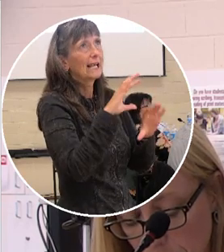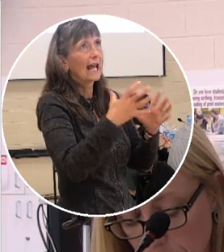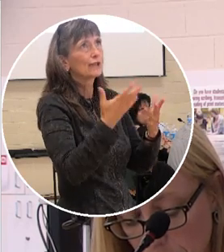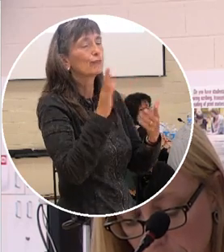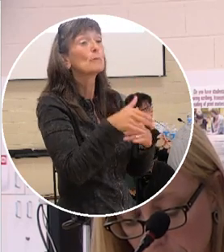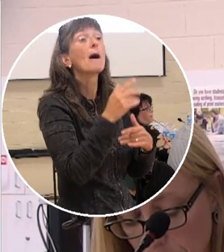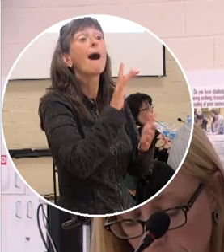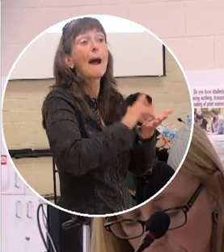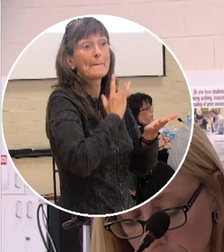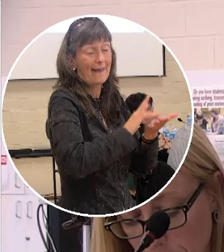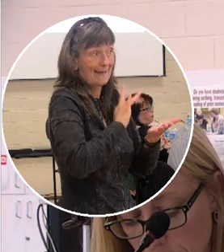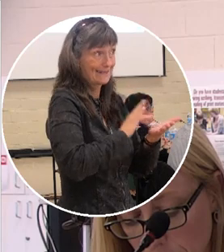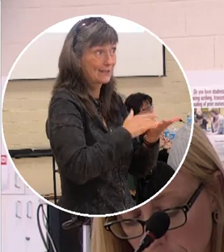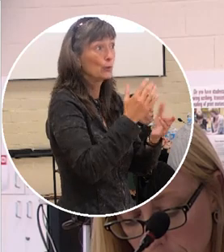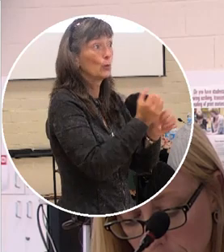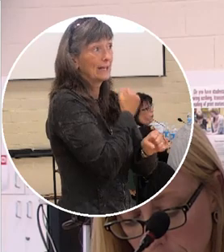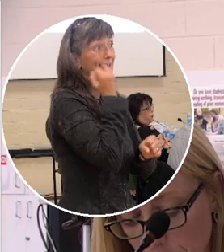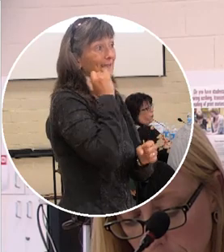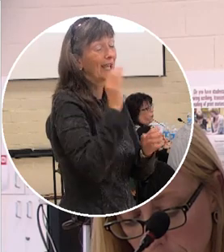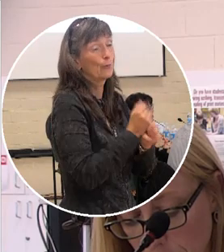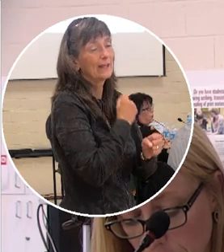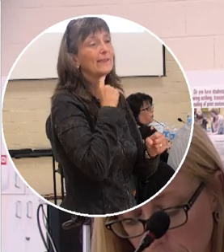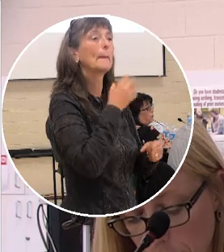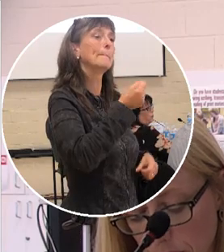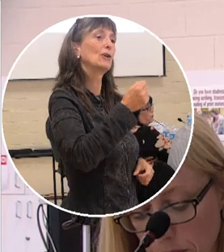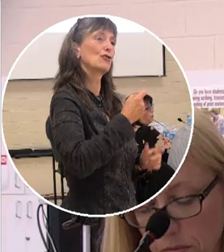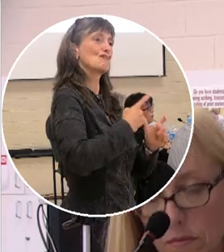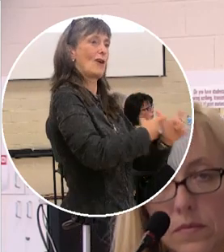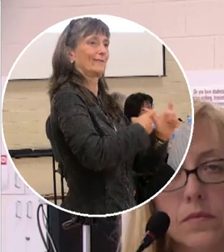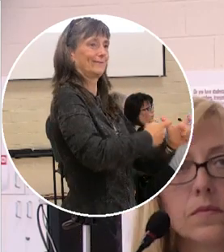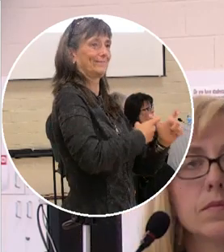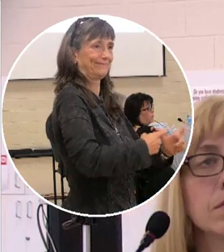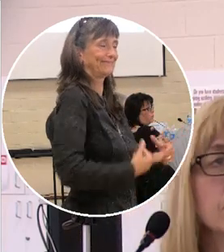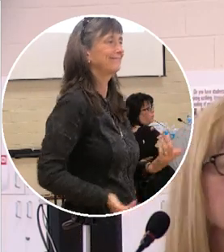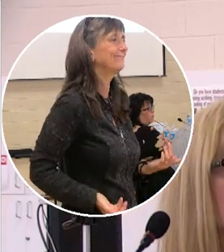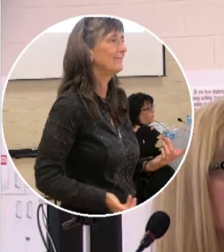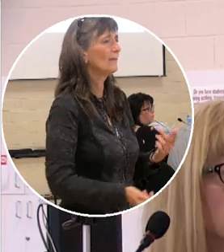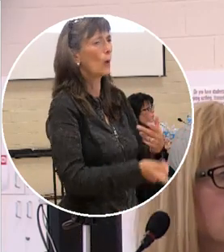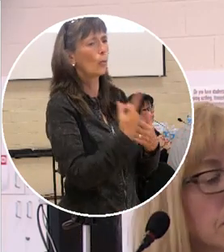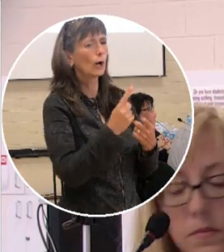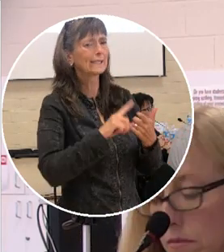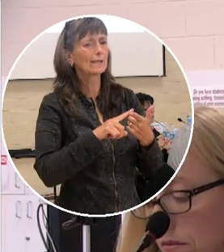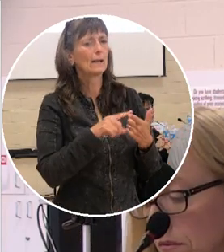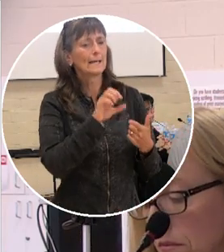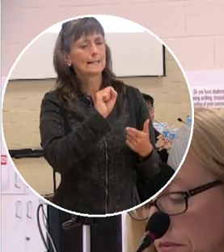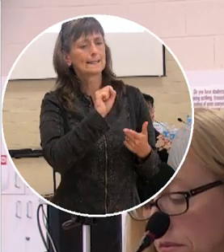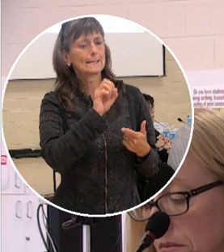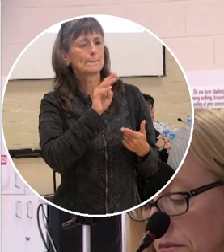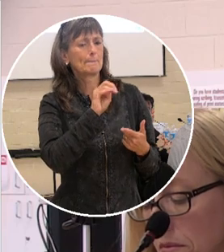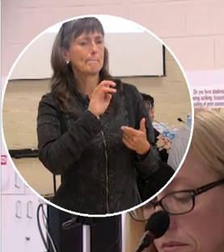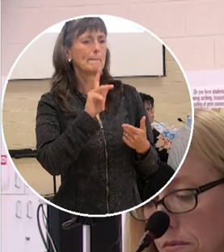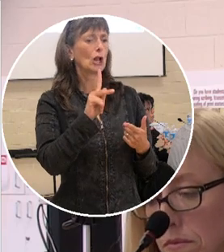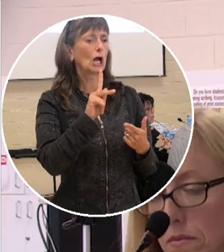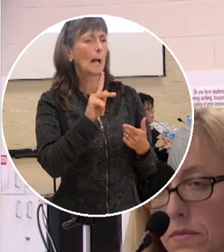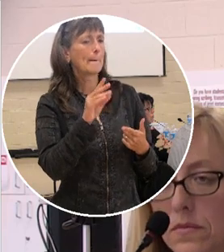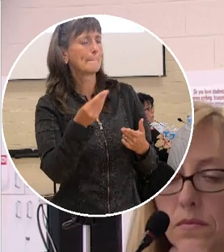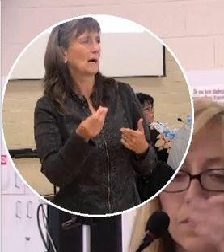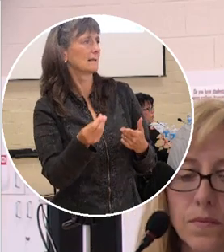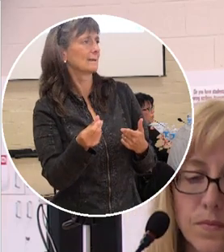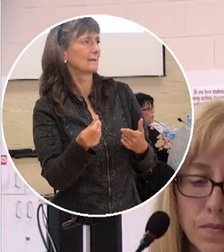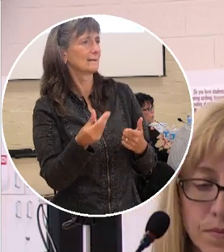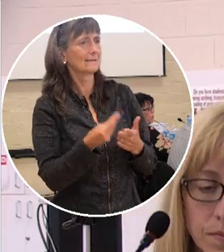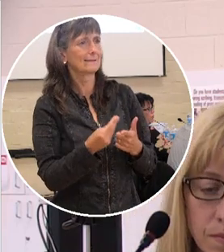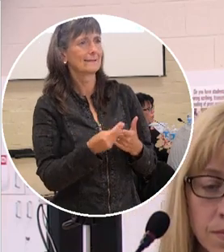iPads. The major one is the what was called the Smilk Box, which is from K to 12. In previous